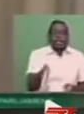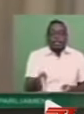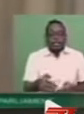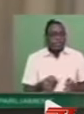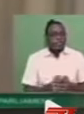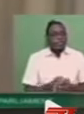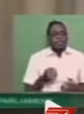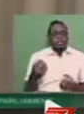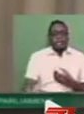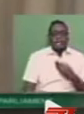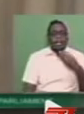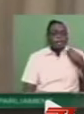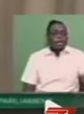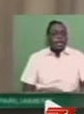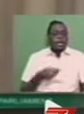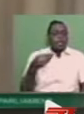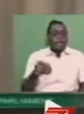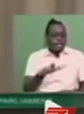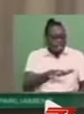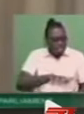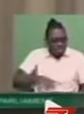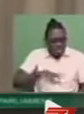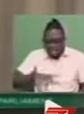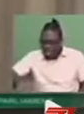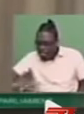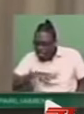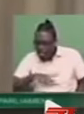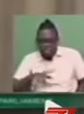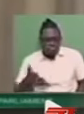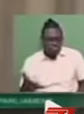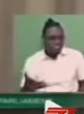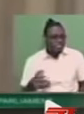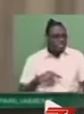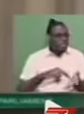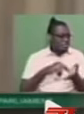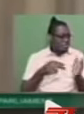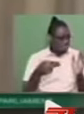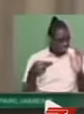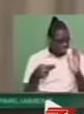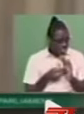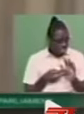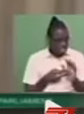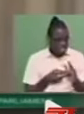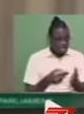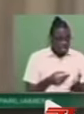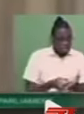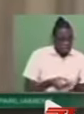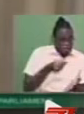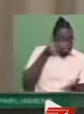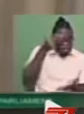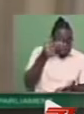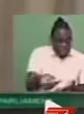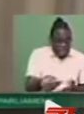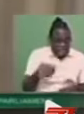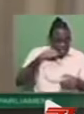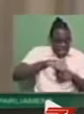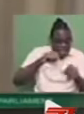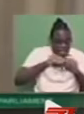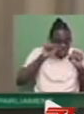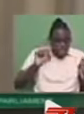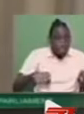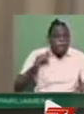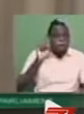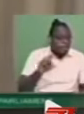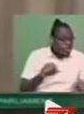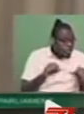Tobago? Would it be that if they buy it as a gas station, they must continue to operate as a gas station? Would there be a condition? Or would